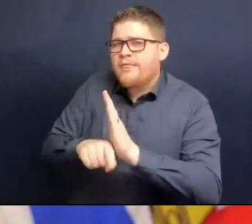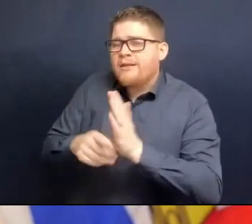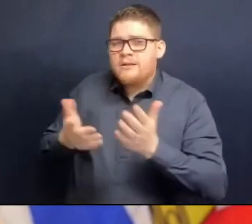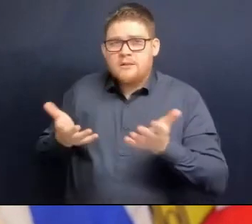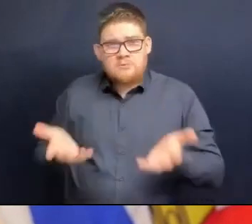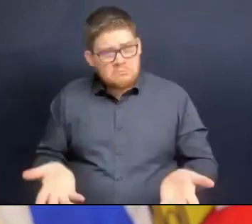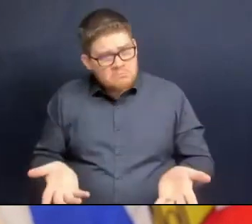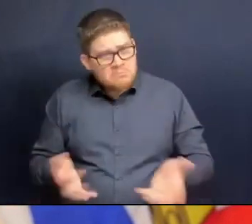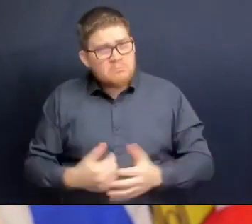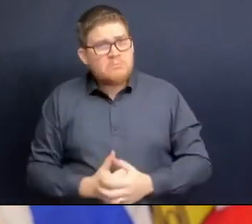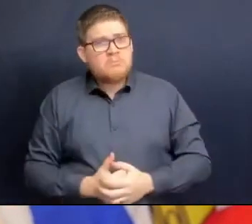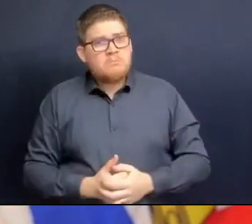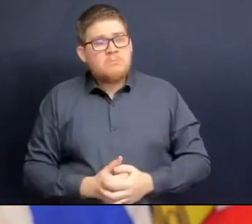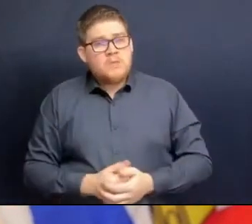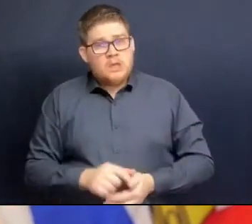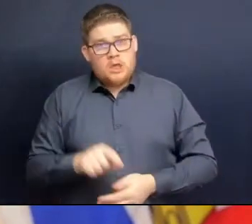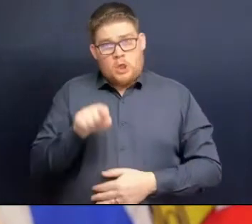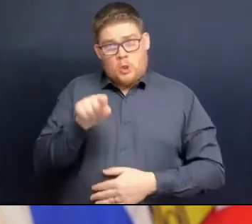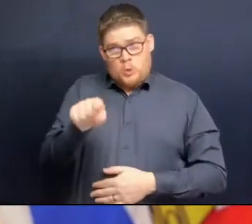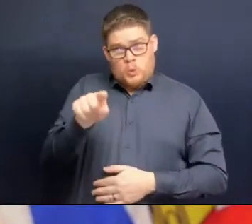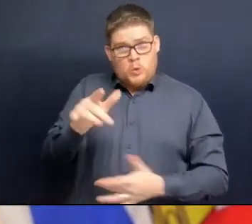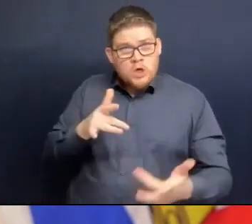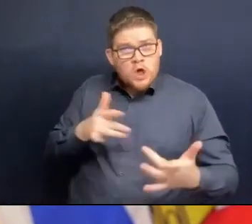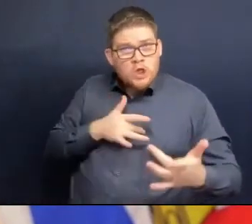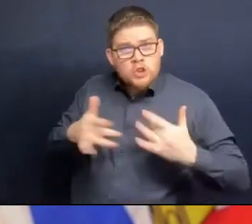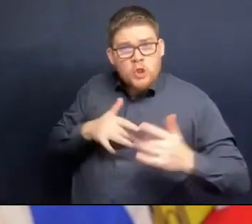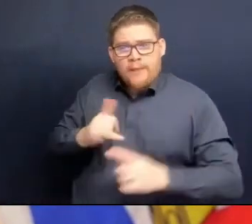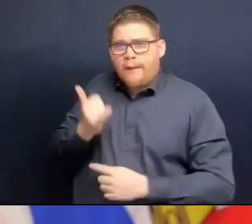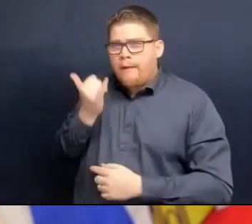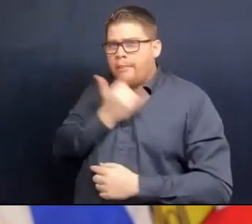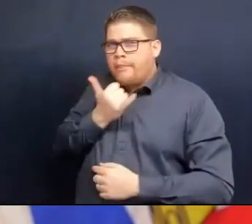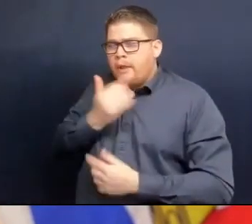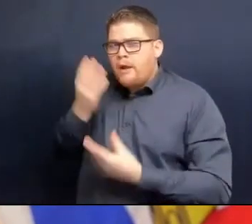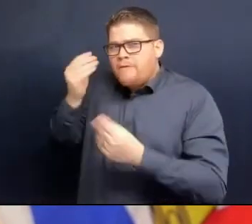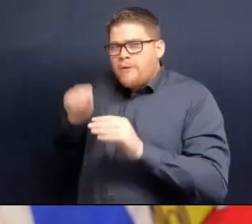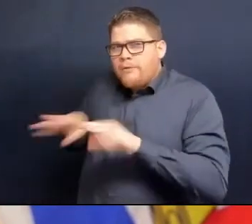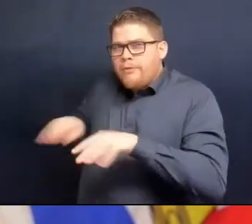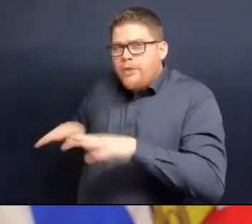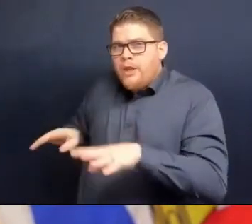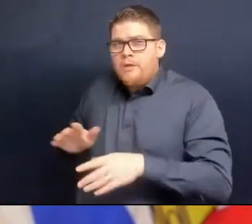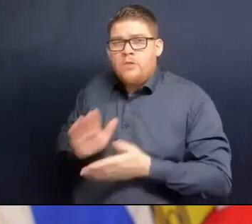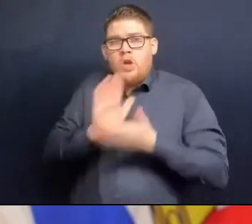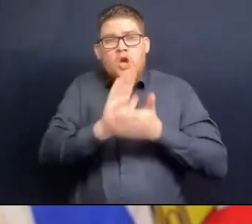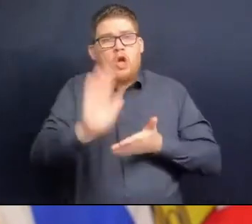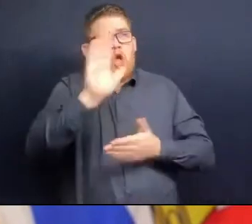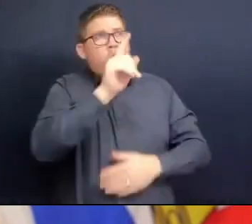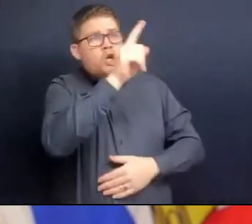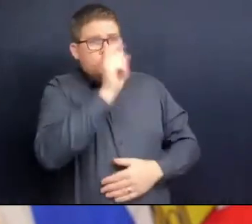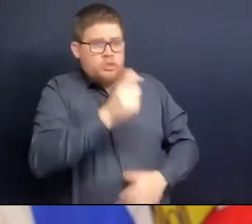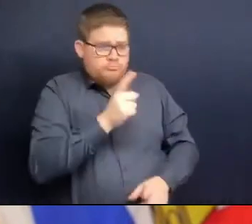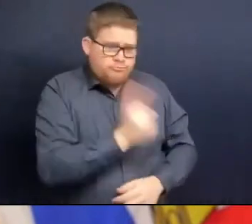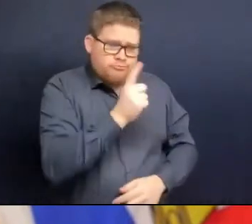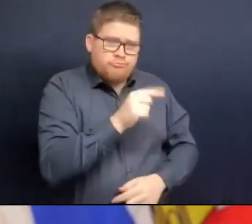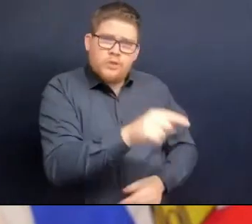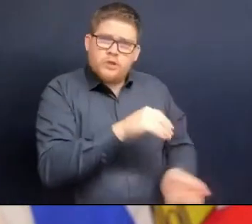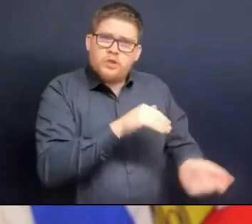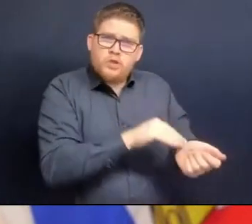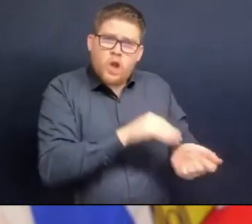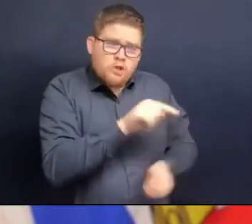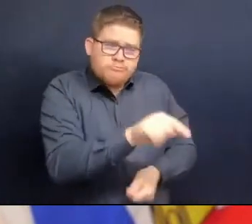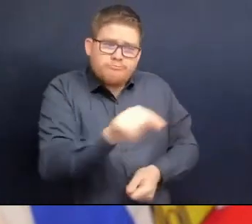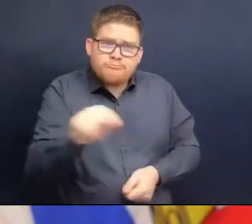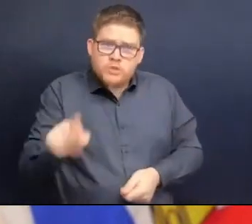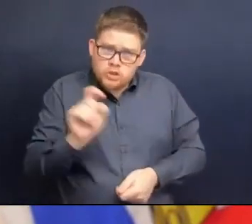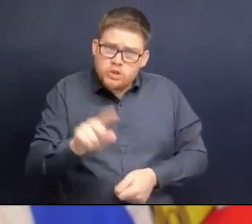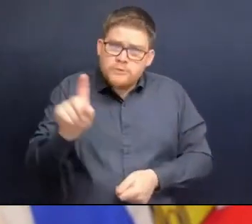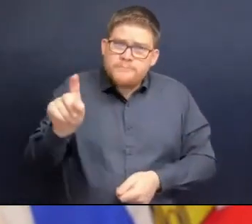And is the College of Physicians and Surgeons dealing with this problem? Are they calling these people to account for